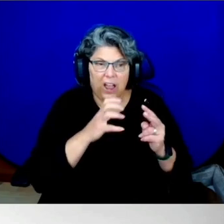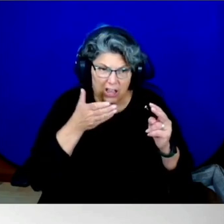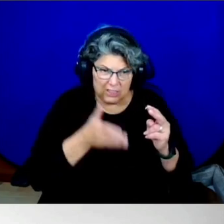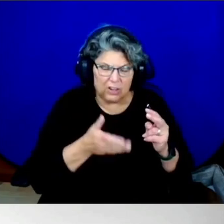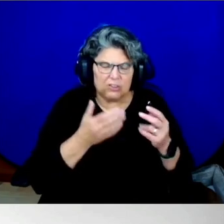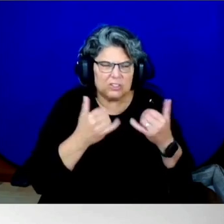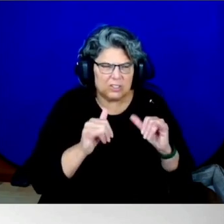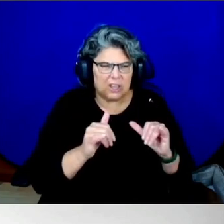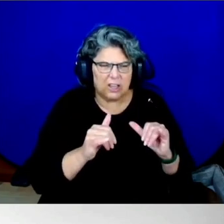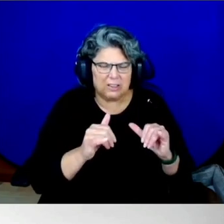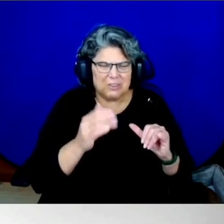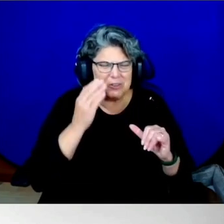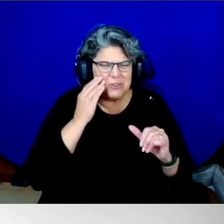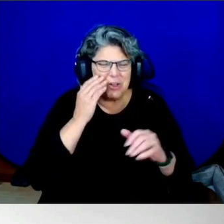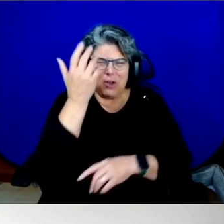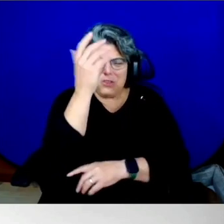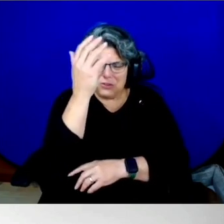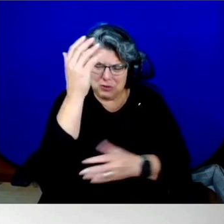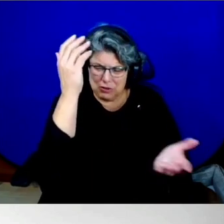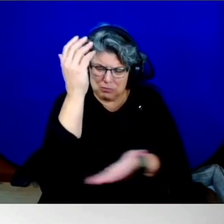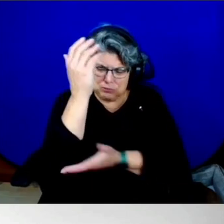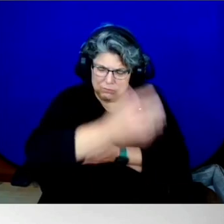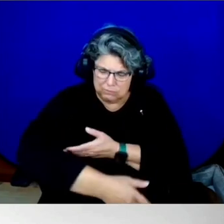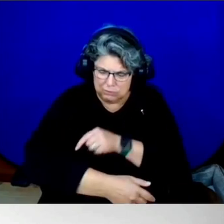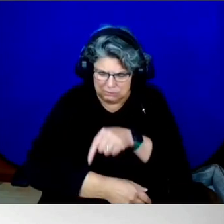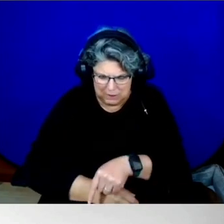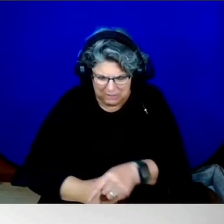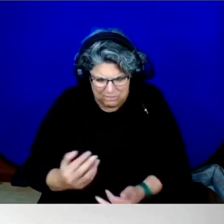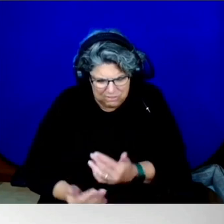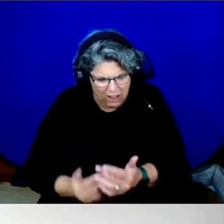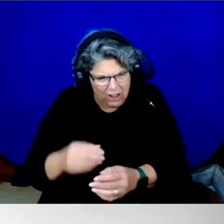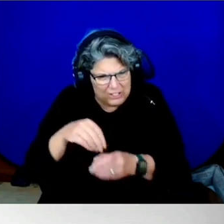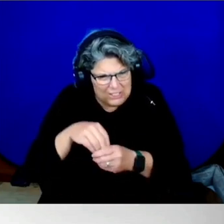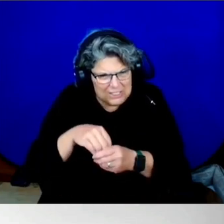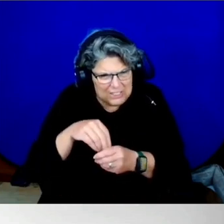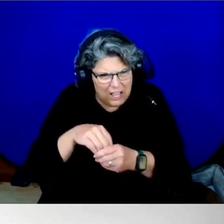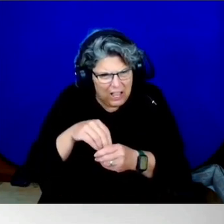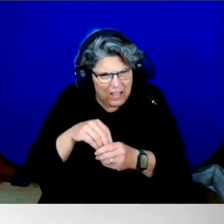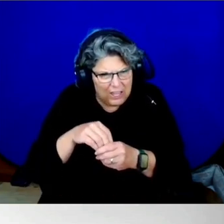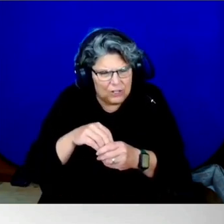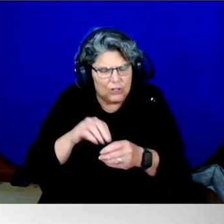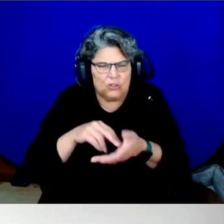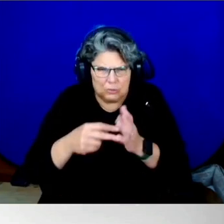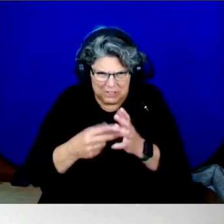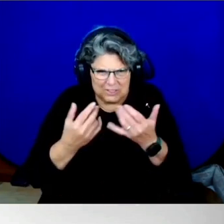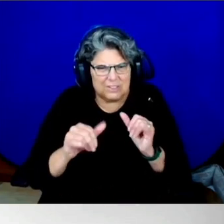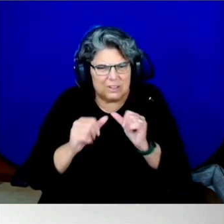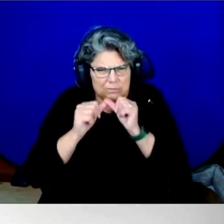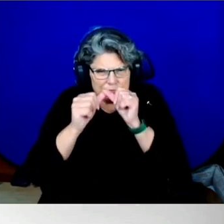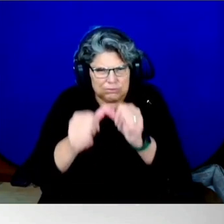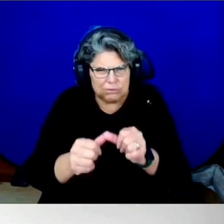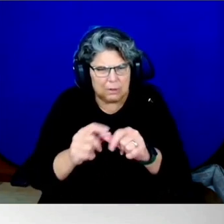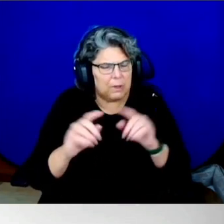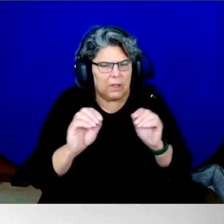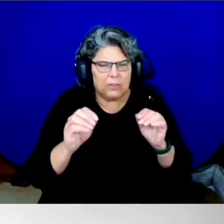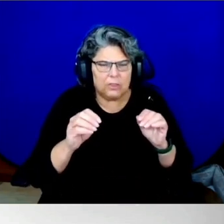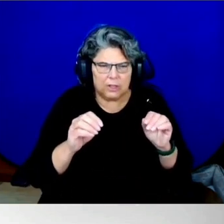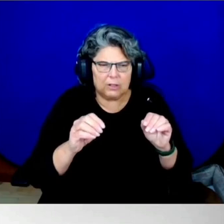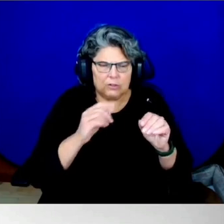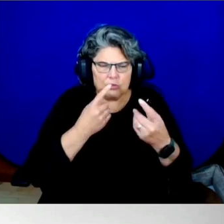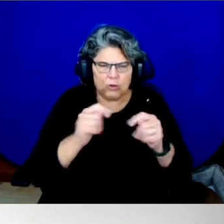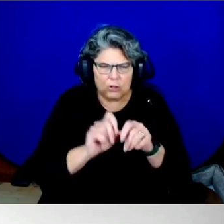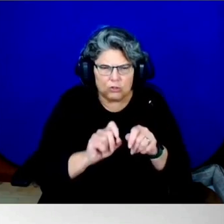stump holes and those trees and all that heavy fuel still has some heat and smoke in there, but nothing's challenging our control line. So things are looking much better in